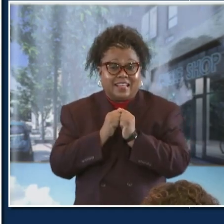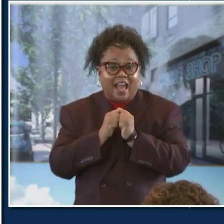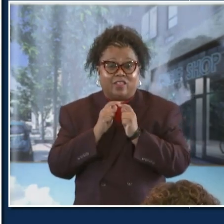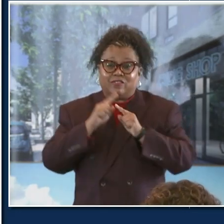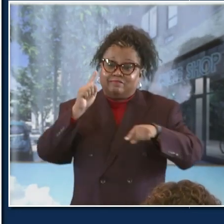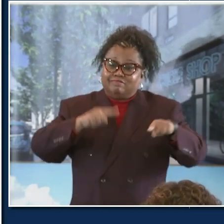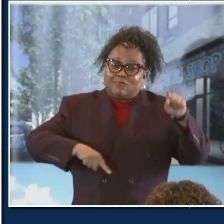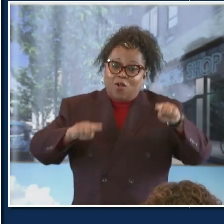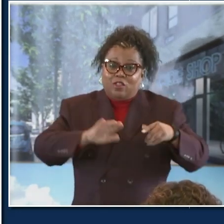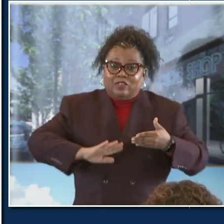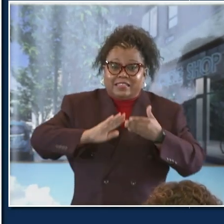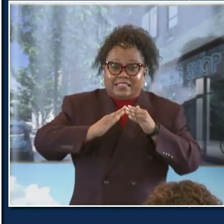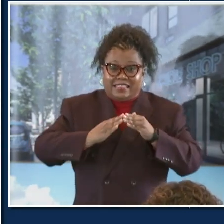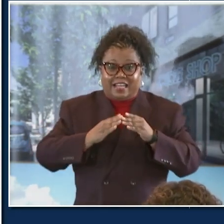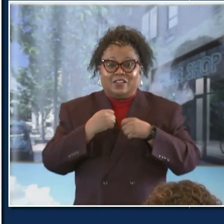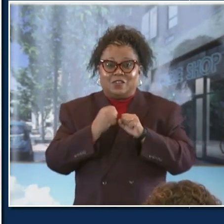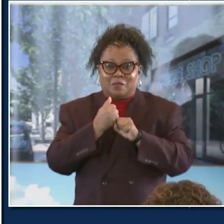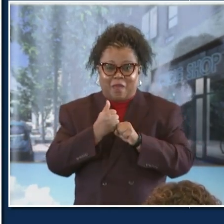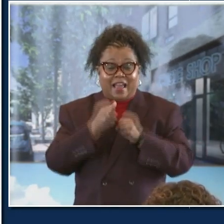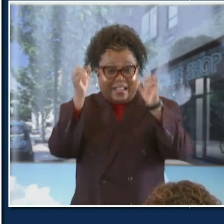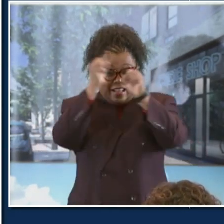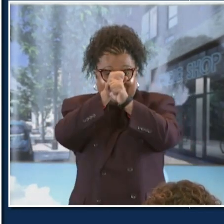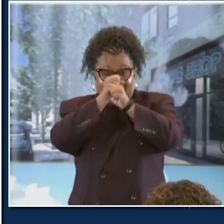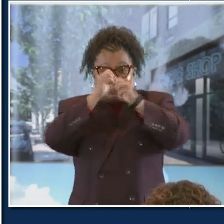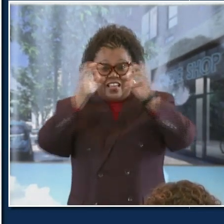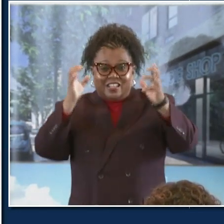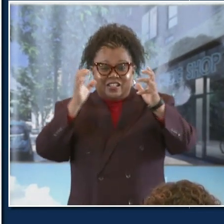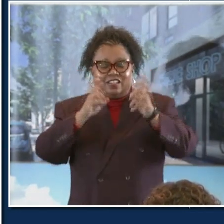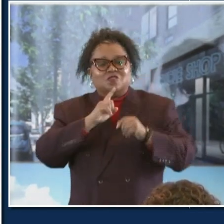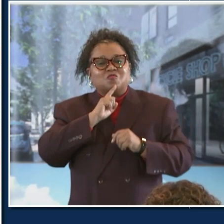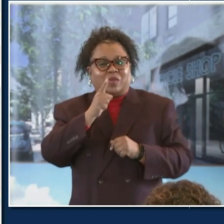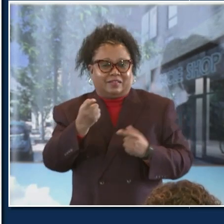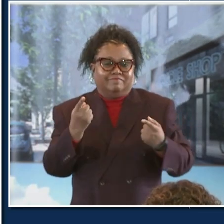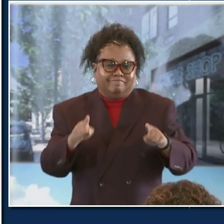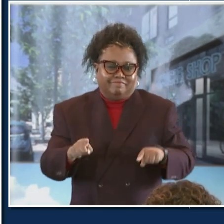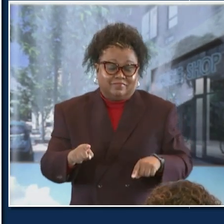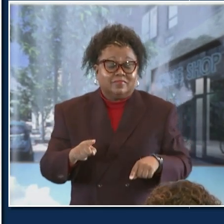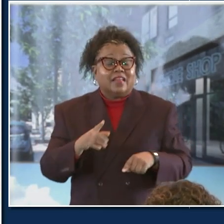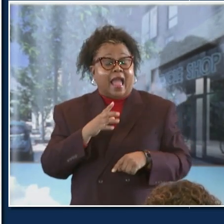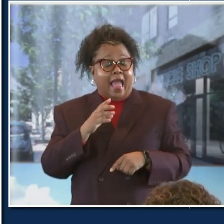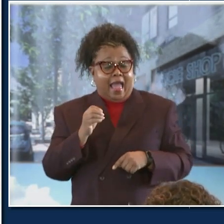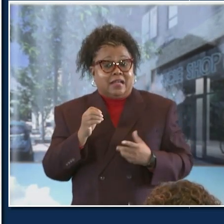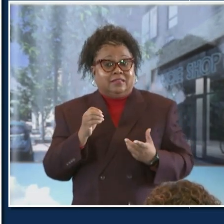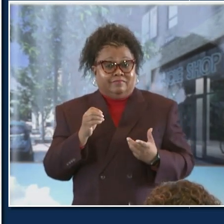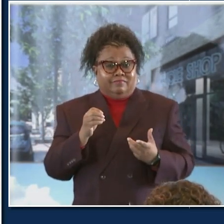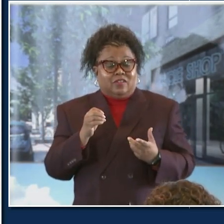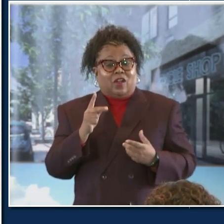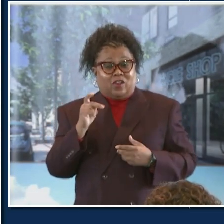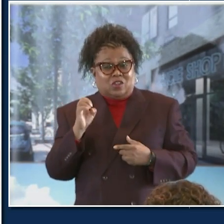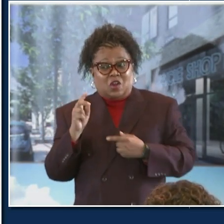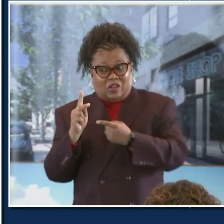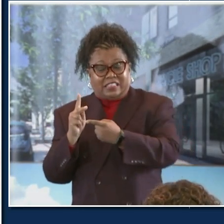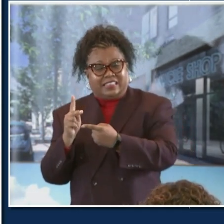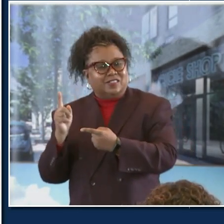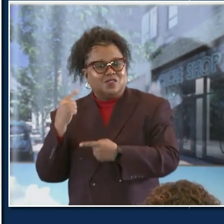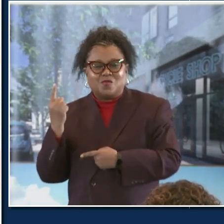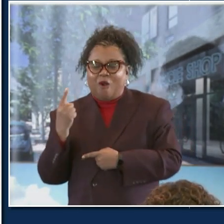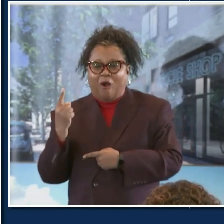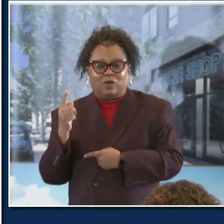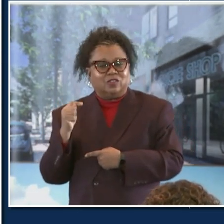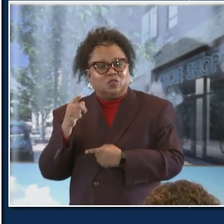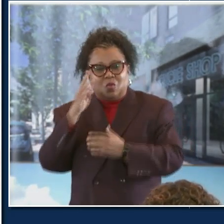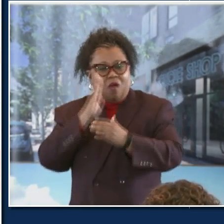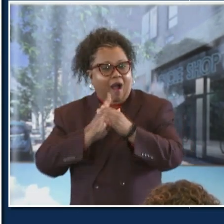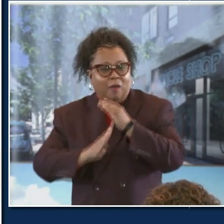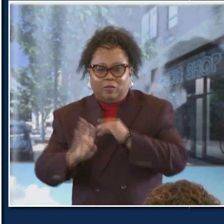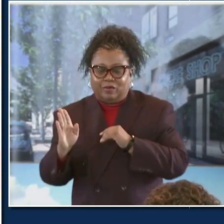from all across our city to make the vision a reality. And Kurt, you're always too